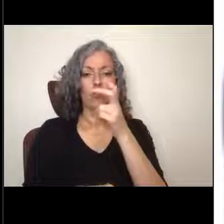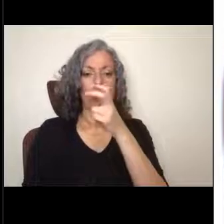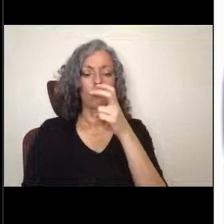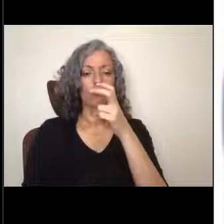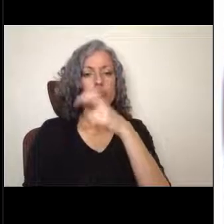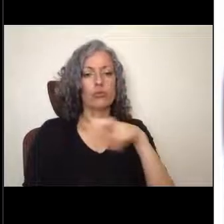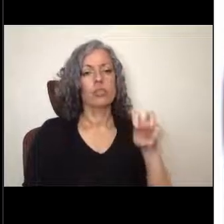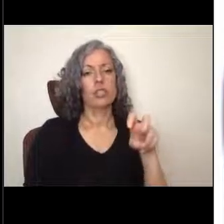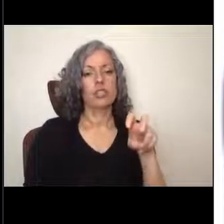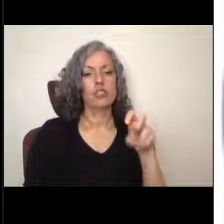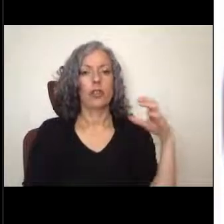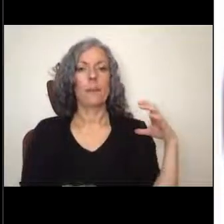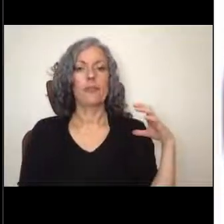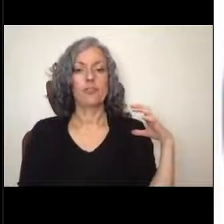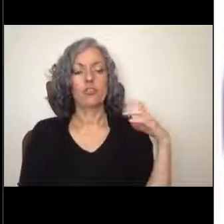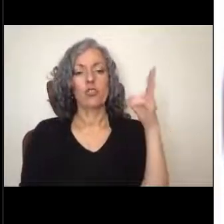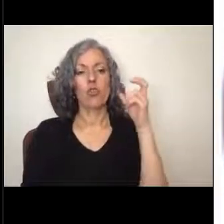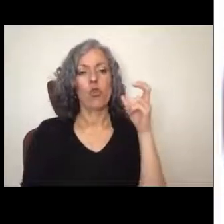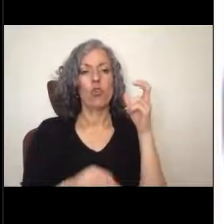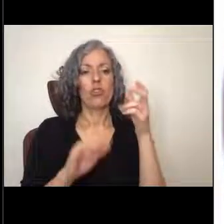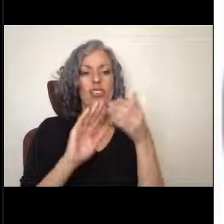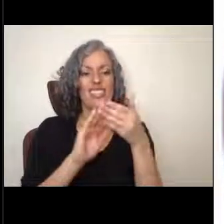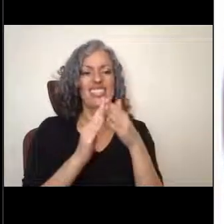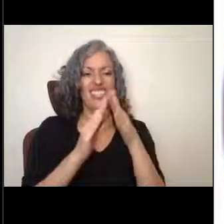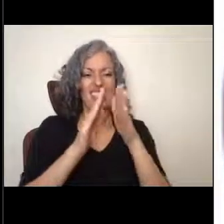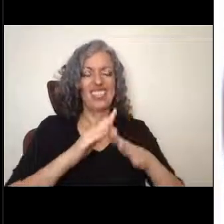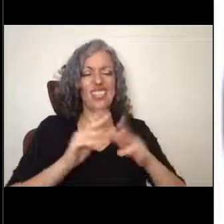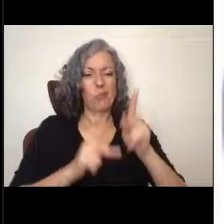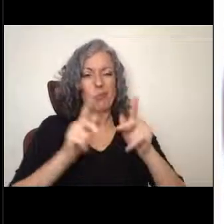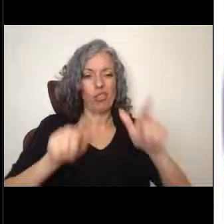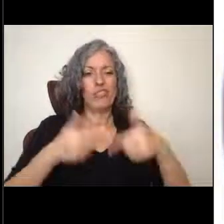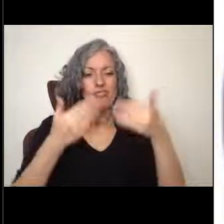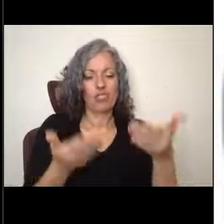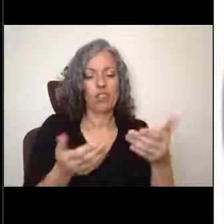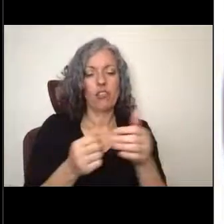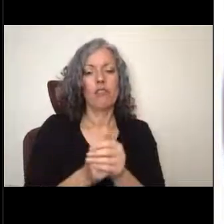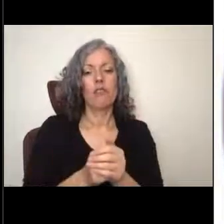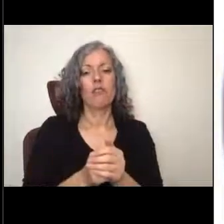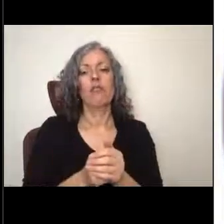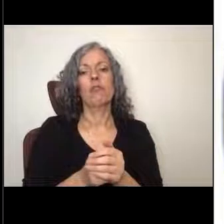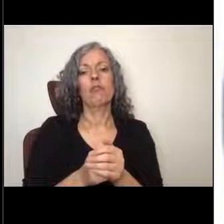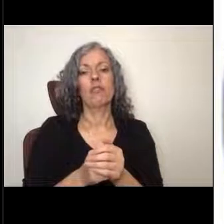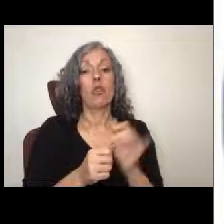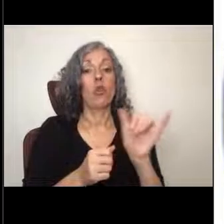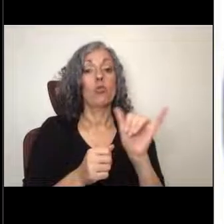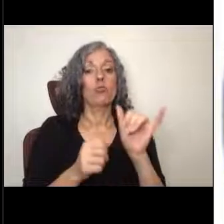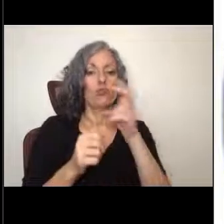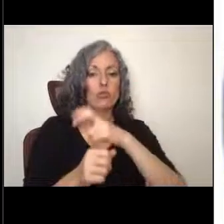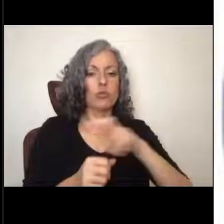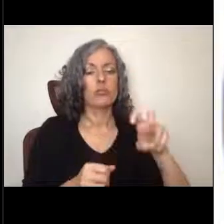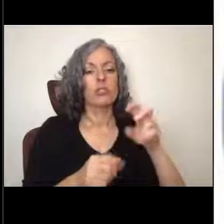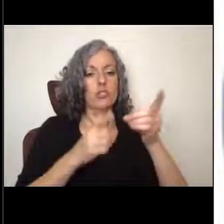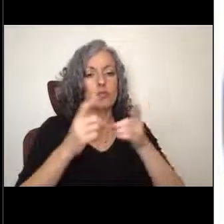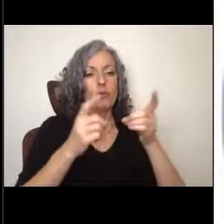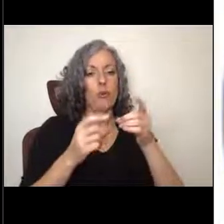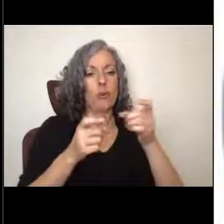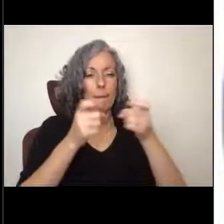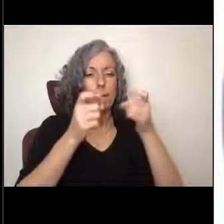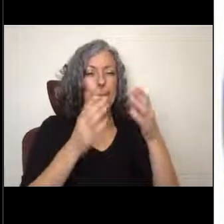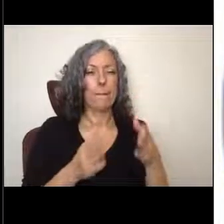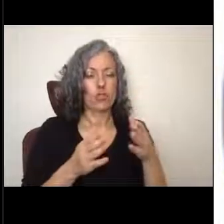heard from local representatives, including Nick Haven, the Long Range and Transportation Planning Department Manager from the Tahoe Regional